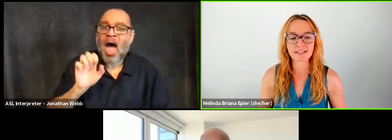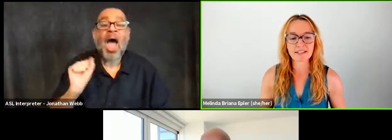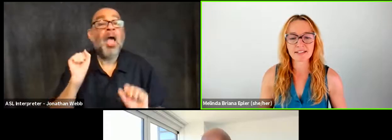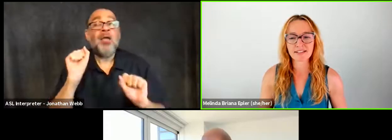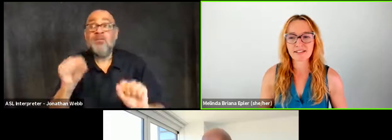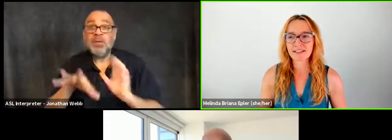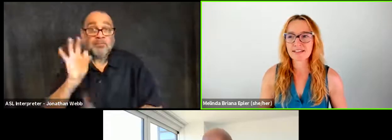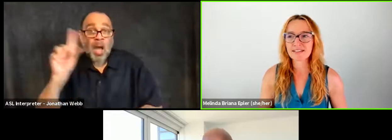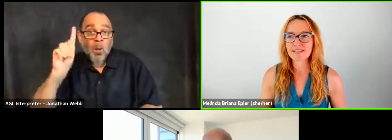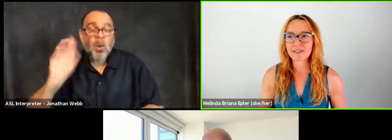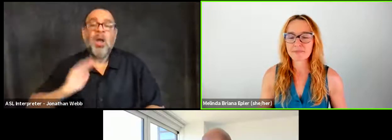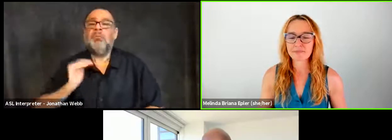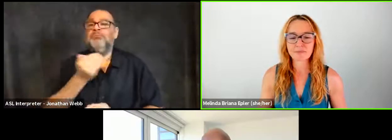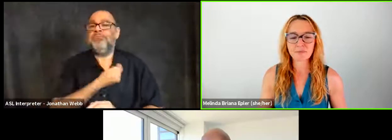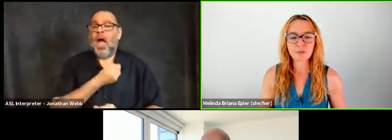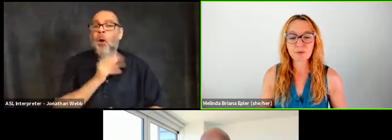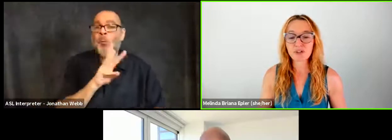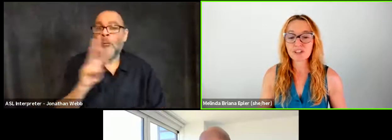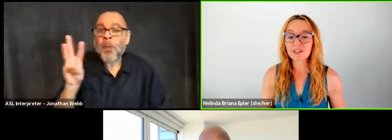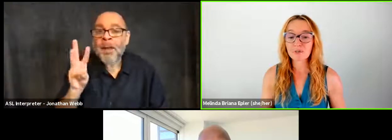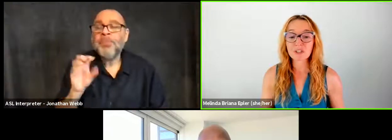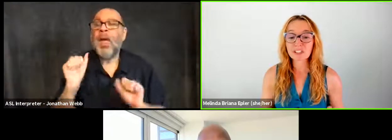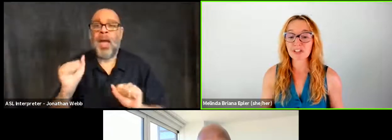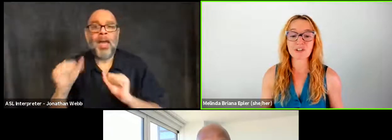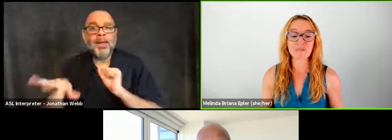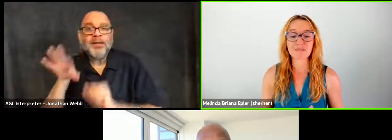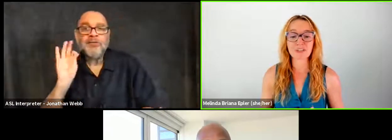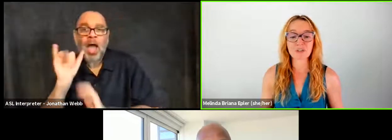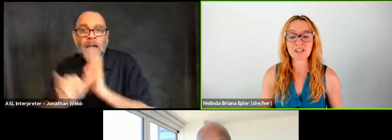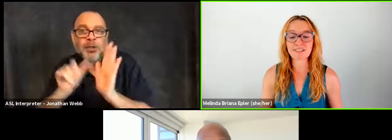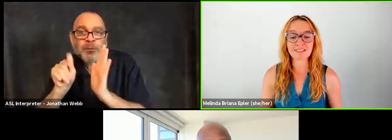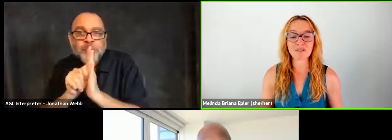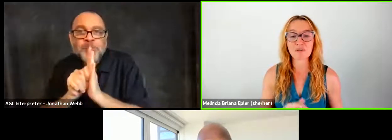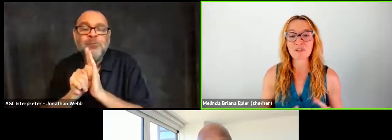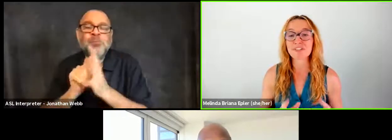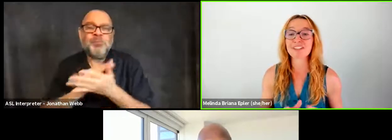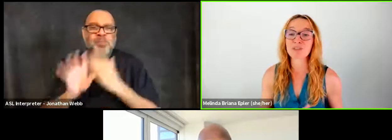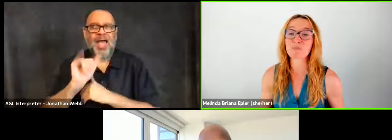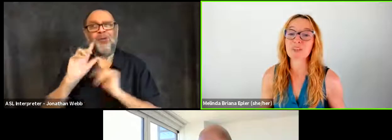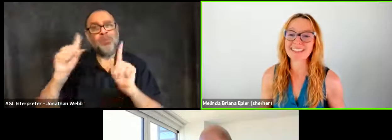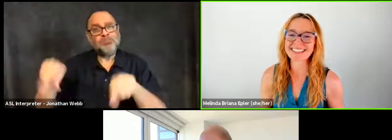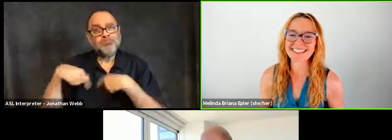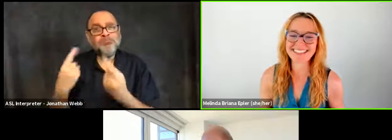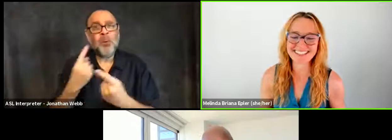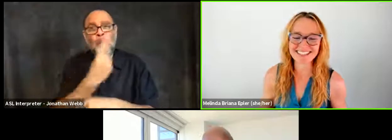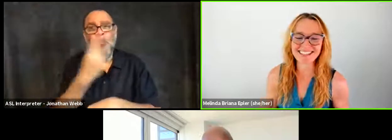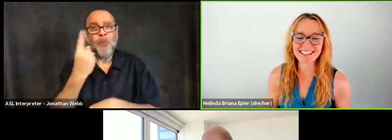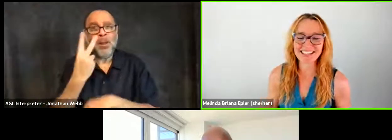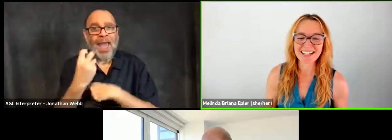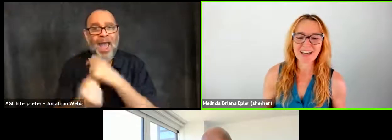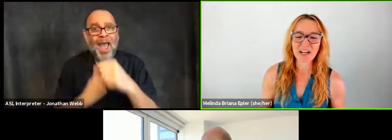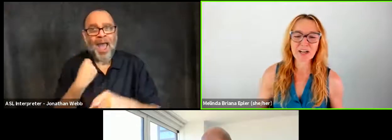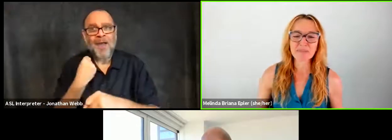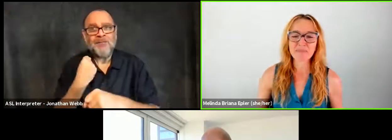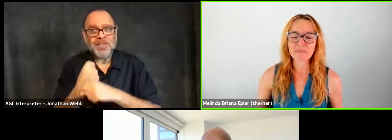ally.cc. And we've appreciated you being here each week and look forward to seeing you monthly instead.